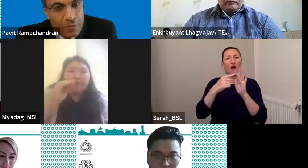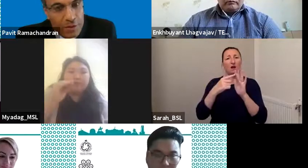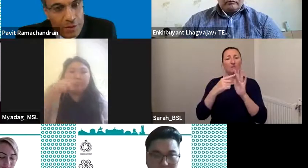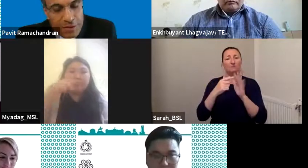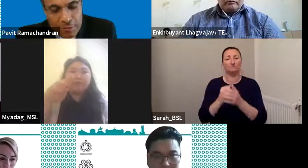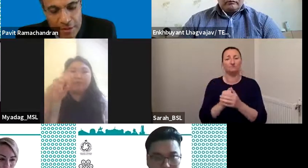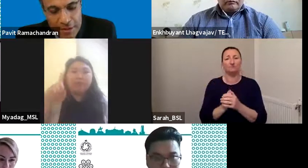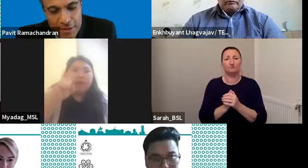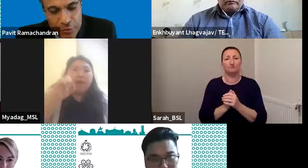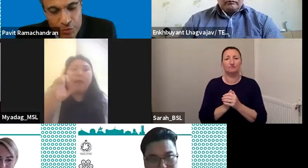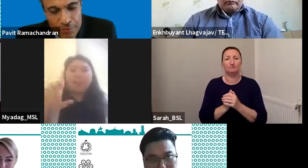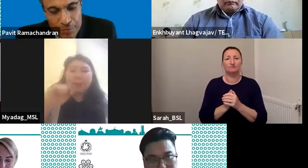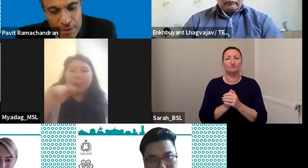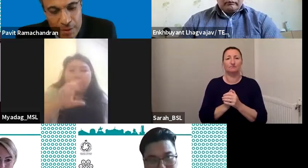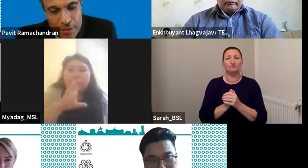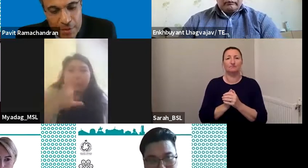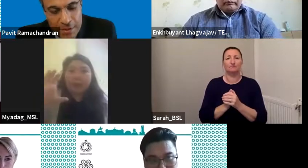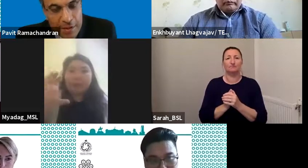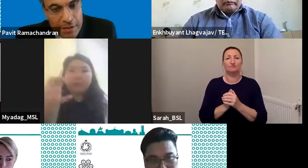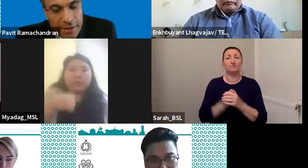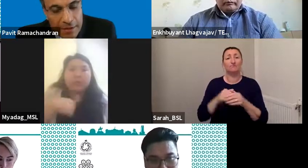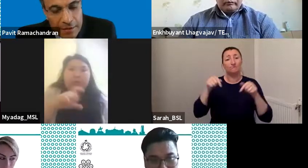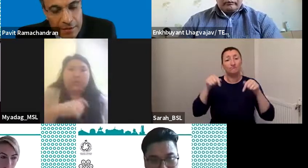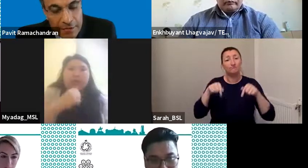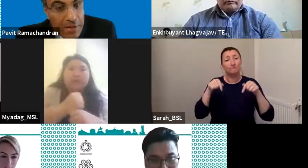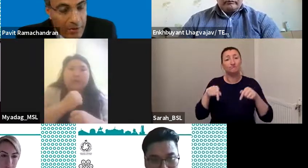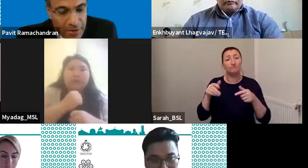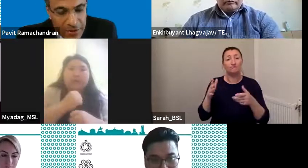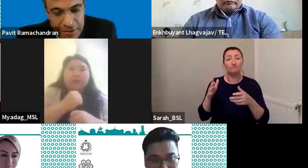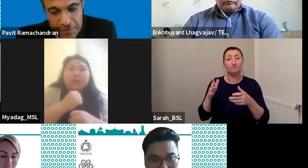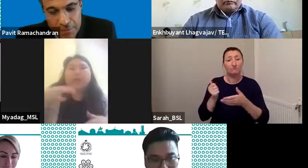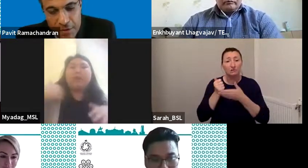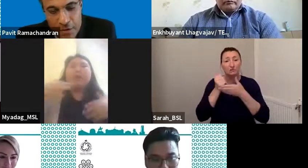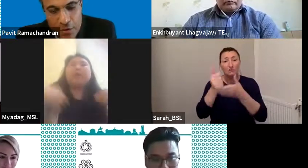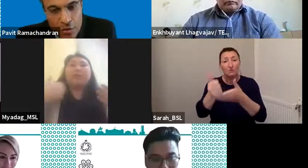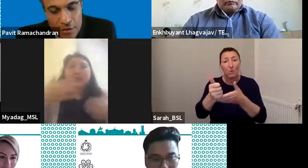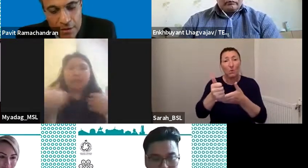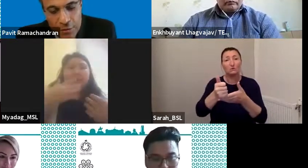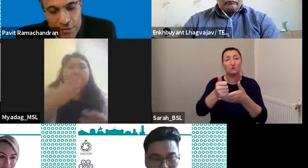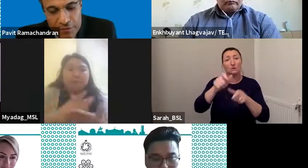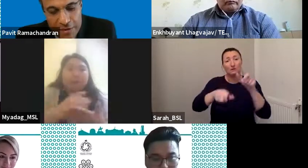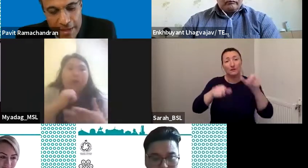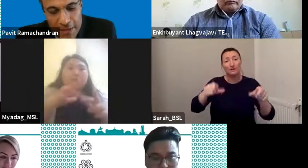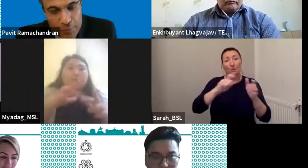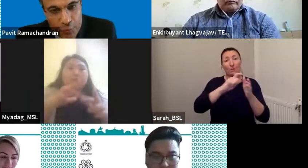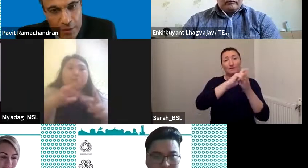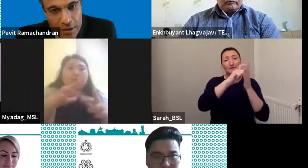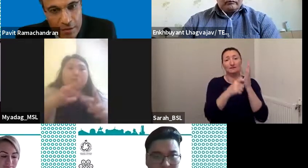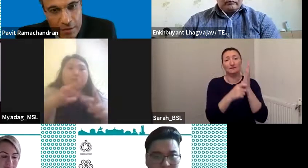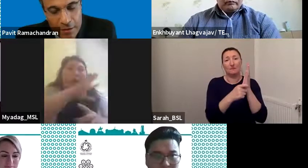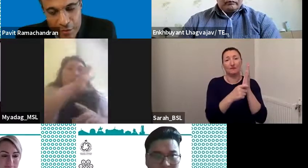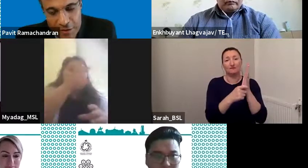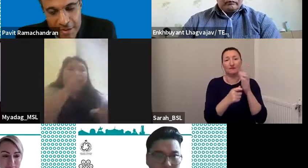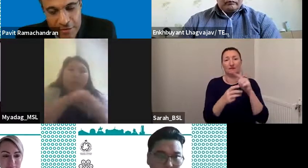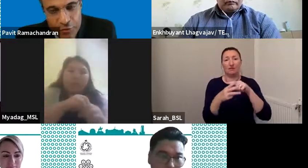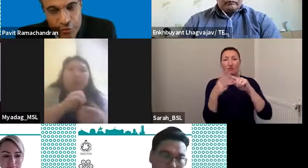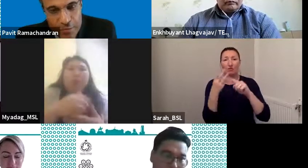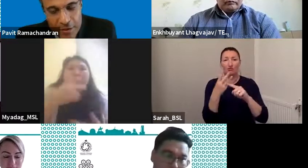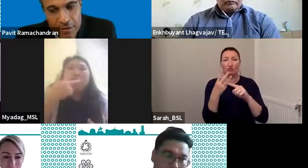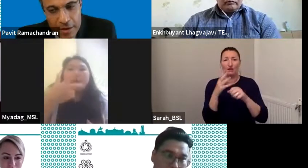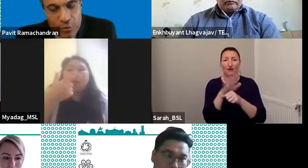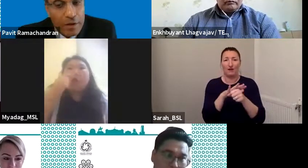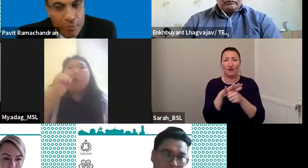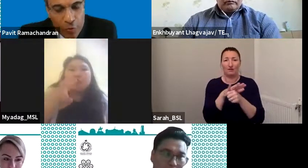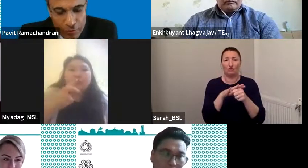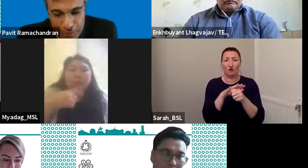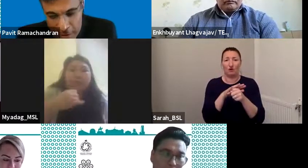efforts on disability inclusion, particularly in 3 areas. On inclusive design with our urban sector group,